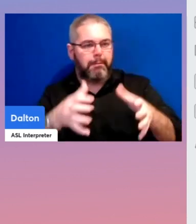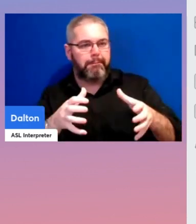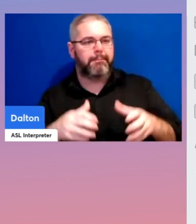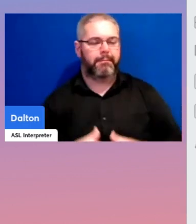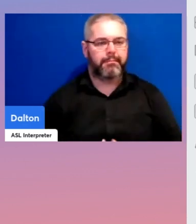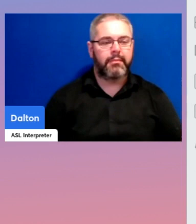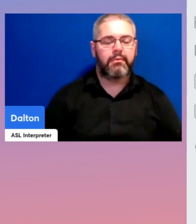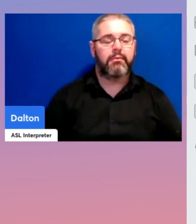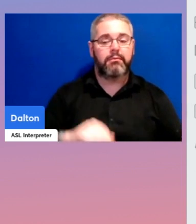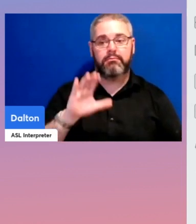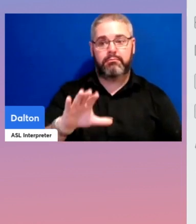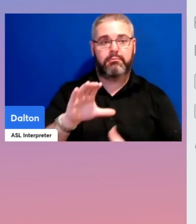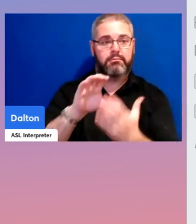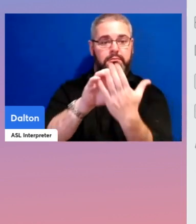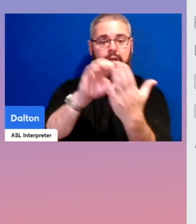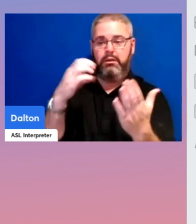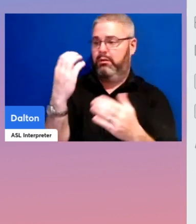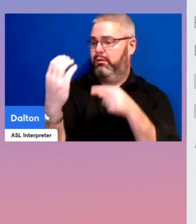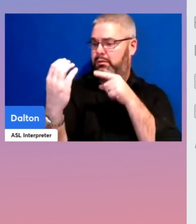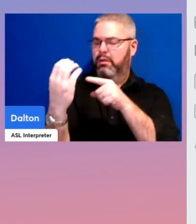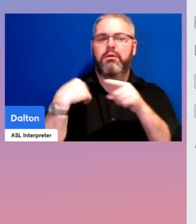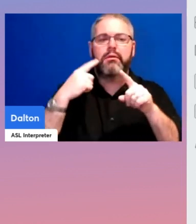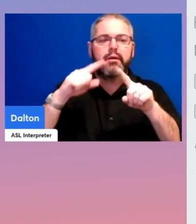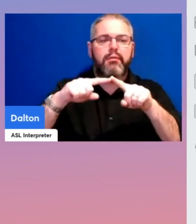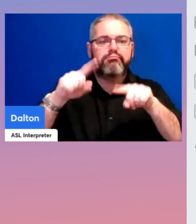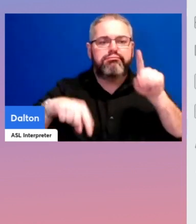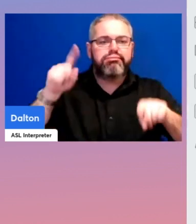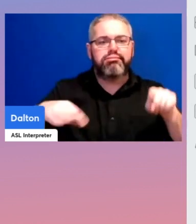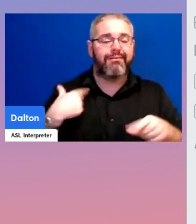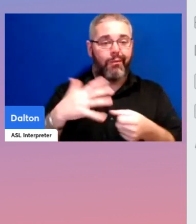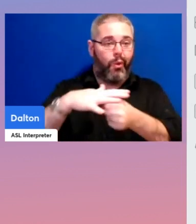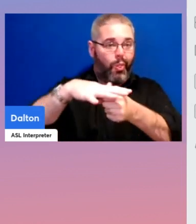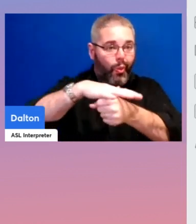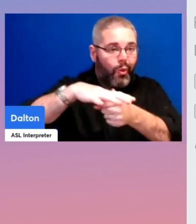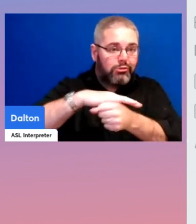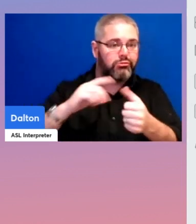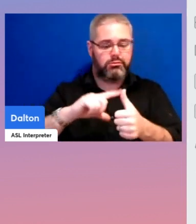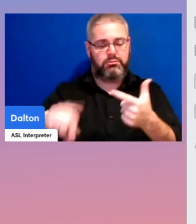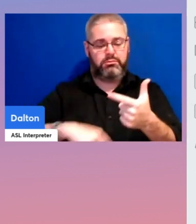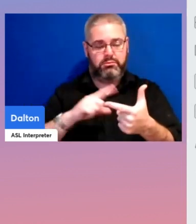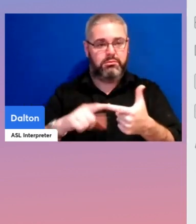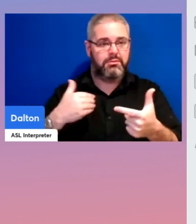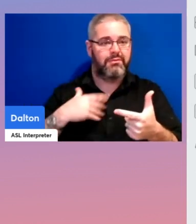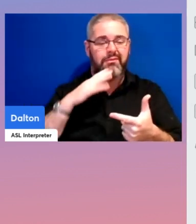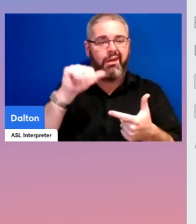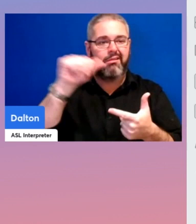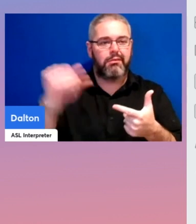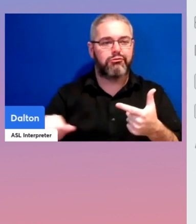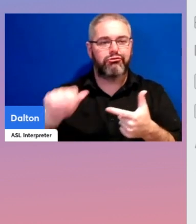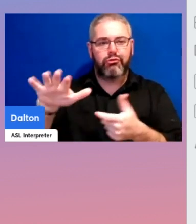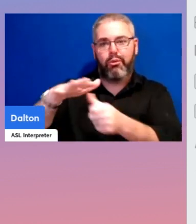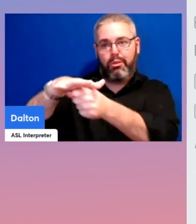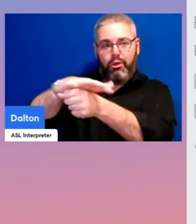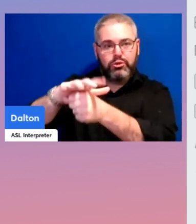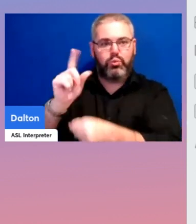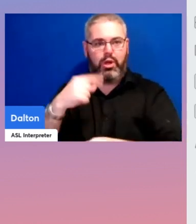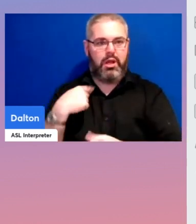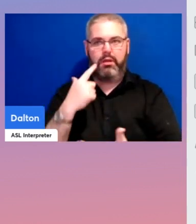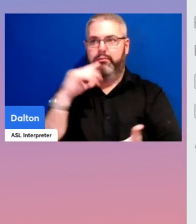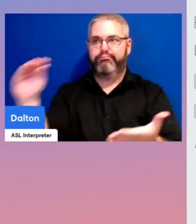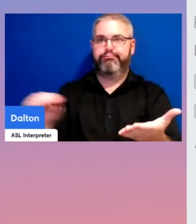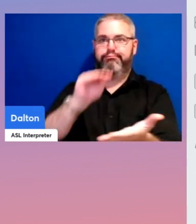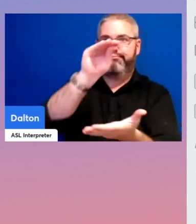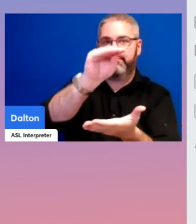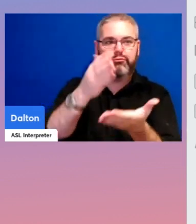My module has a number of variables. So I have a location variable. This is basically the Azure location where I want to place my